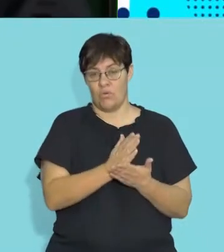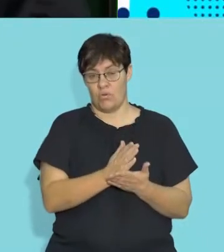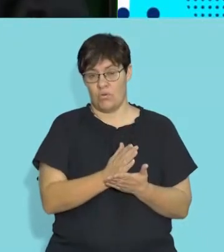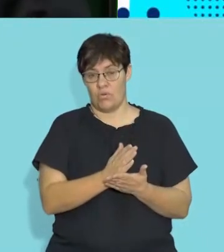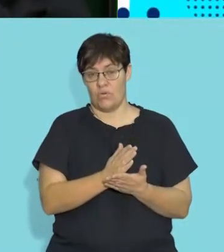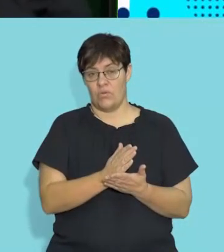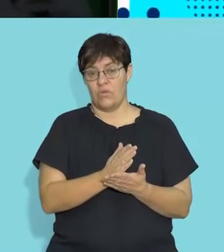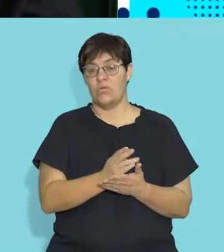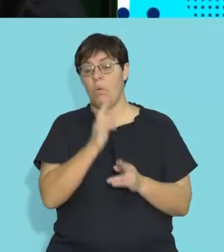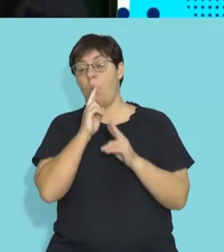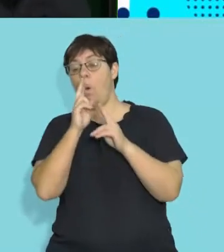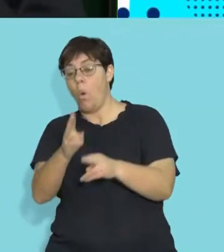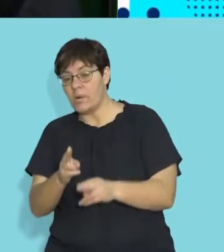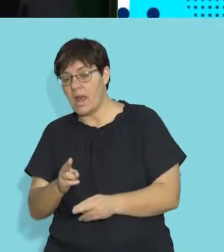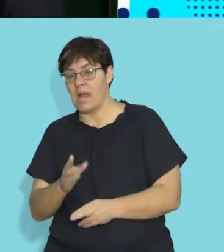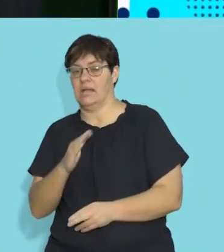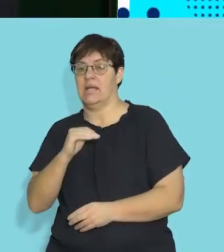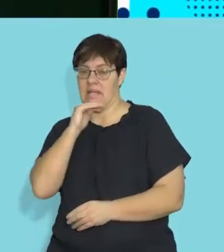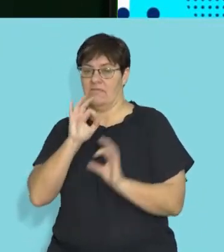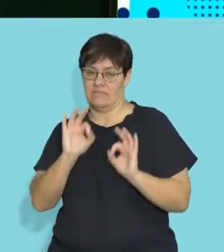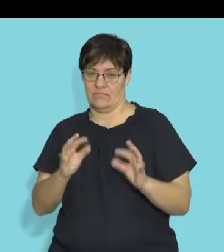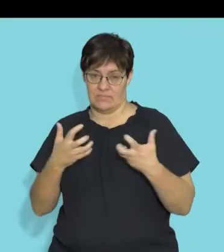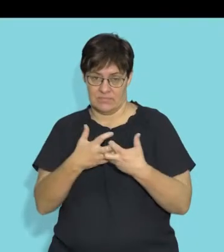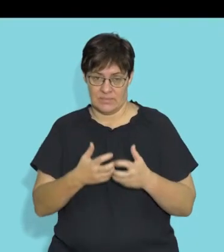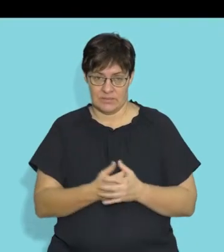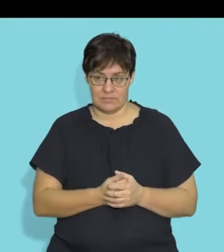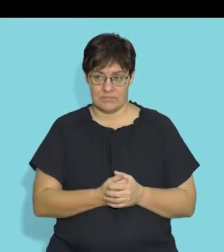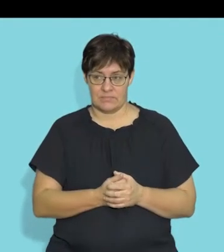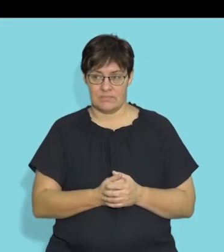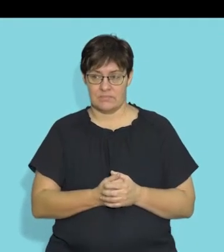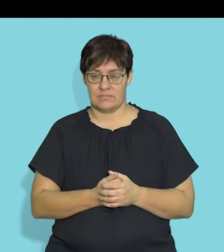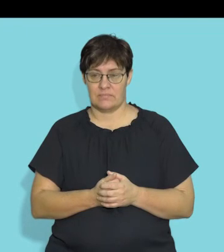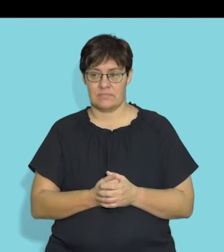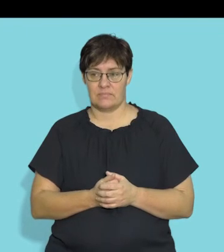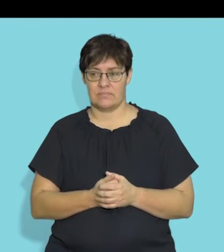make sure that you order appropriately.